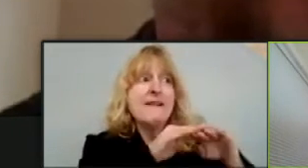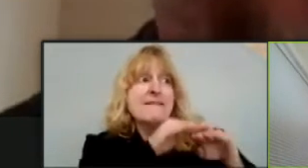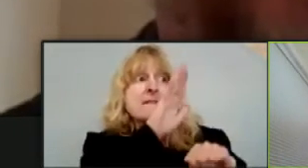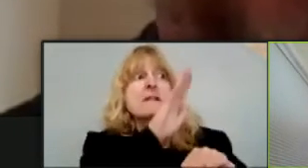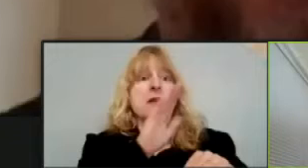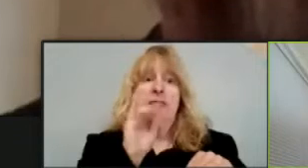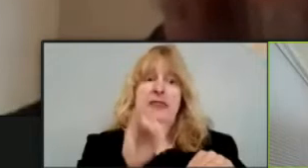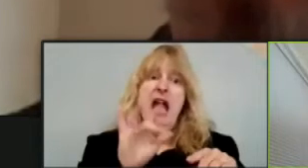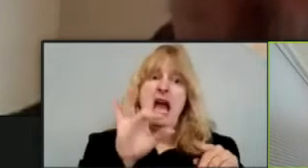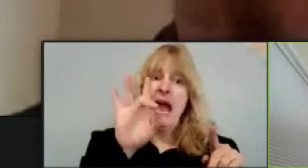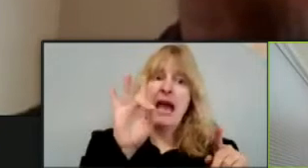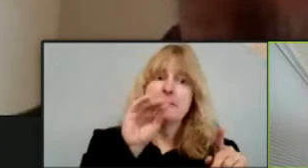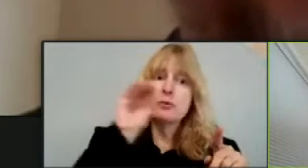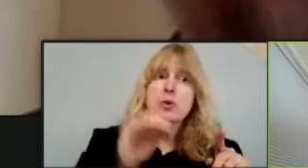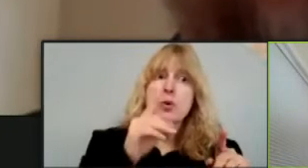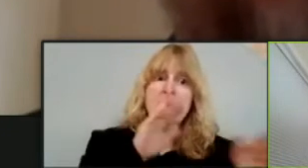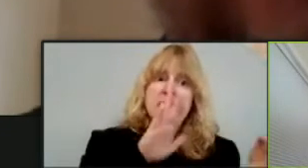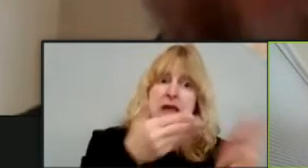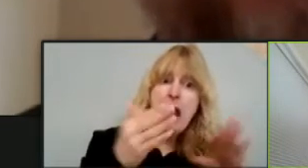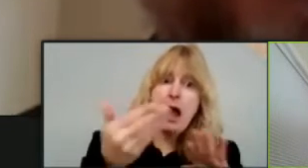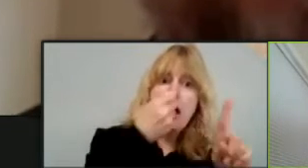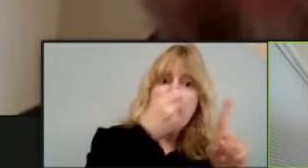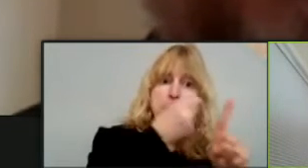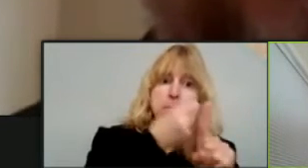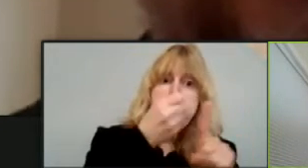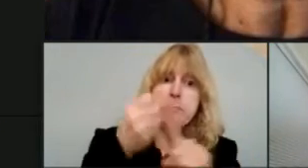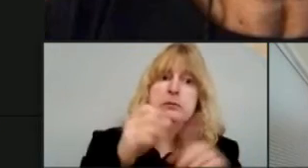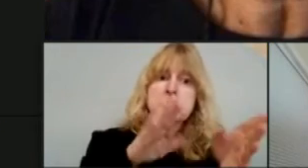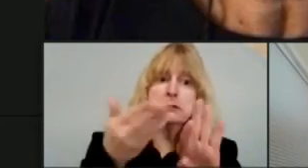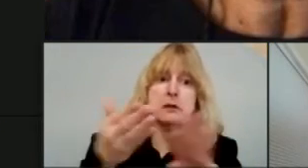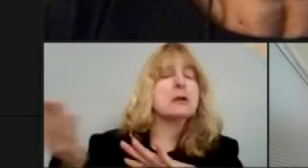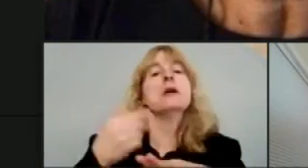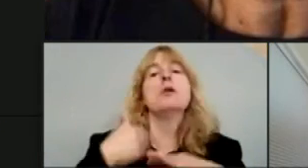in the state. And so we wanted to make sure the vaccine,